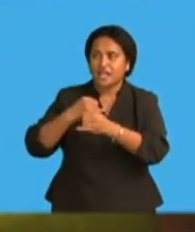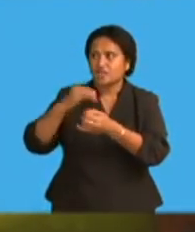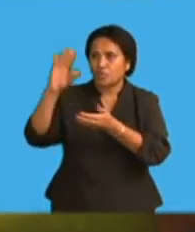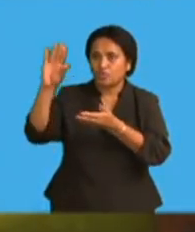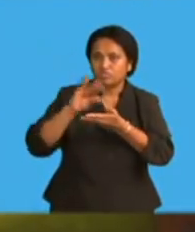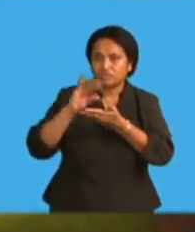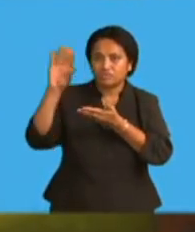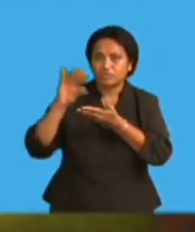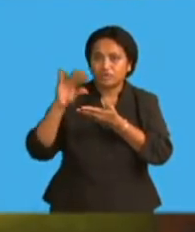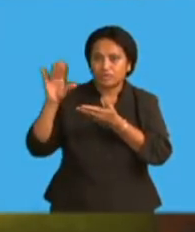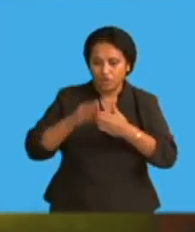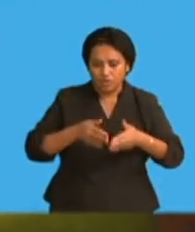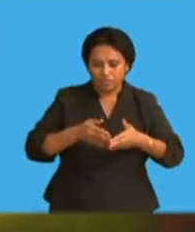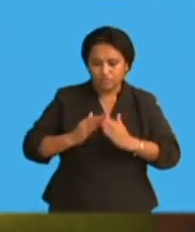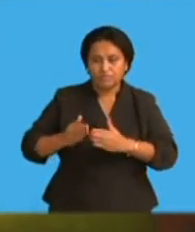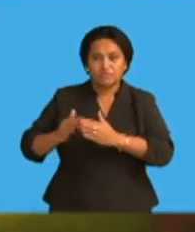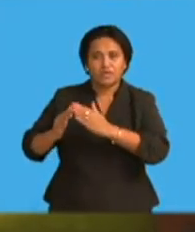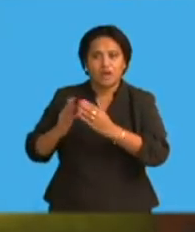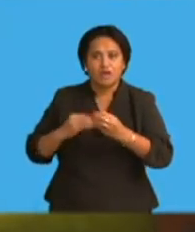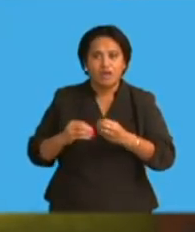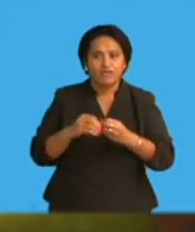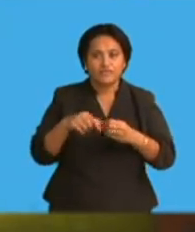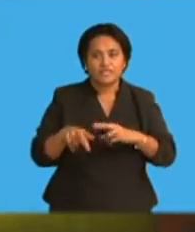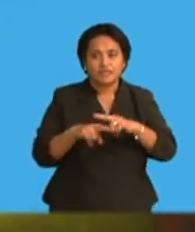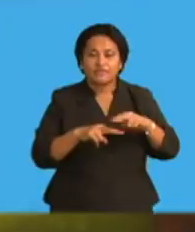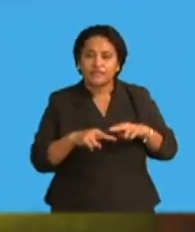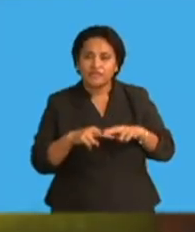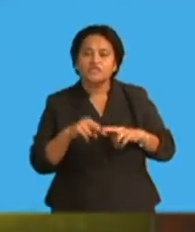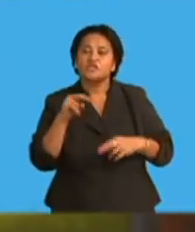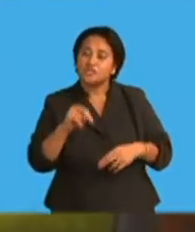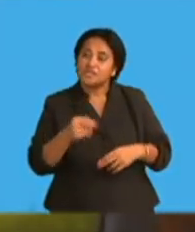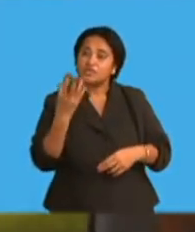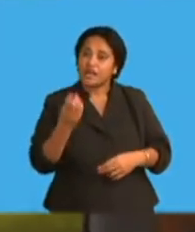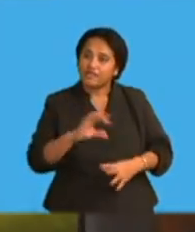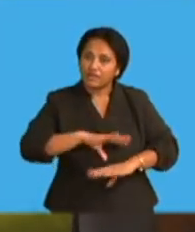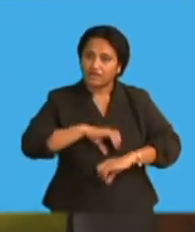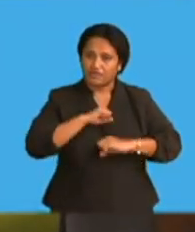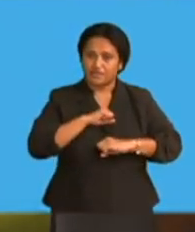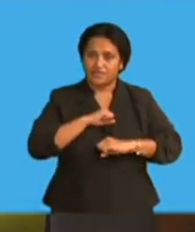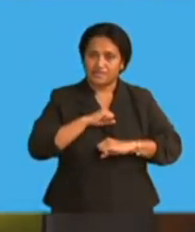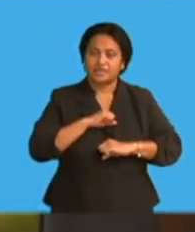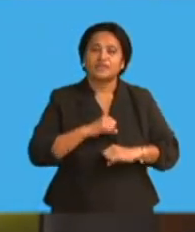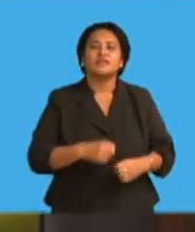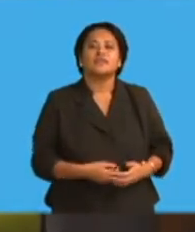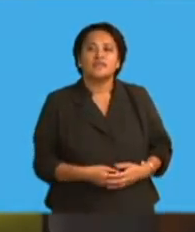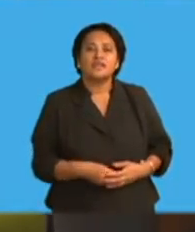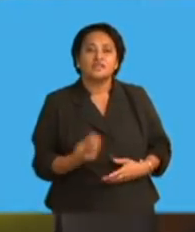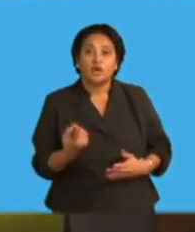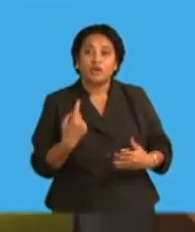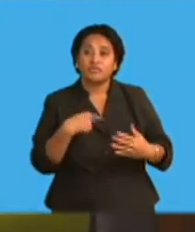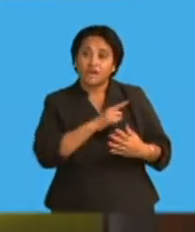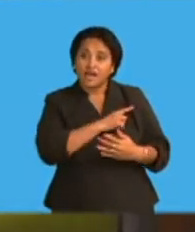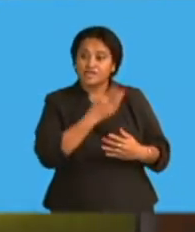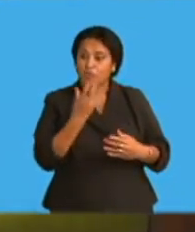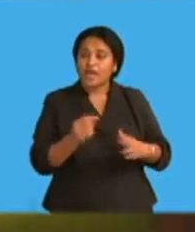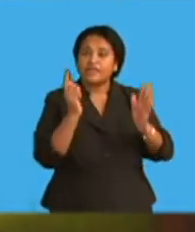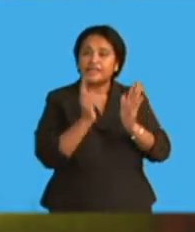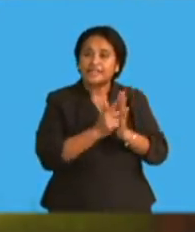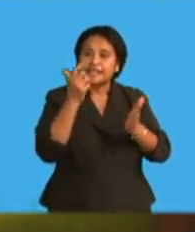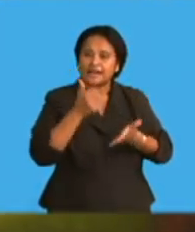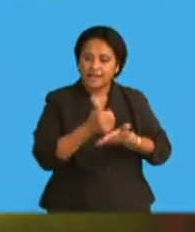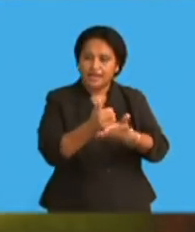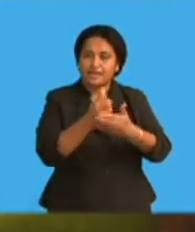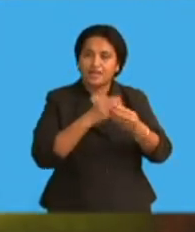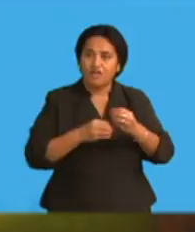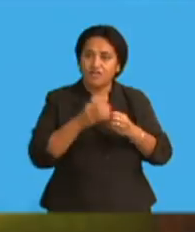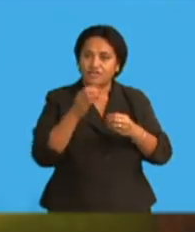got BDM offices in every major town and city. We have got, for example, Madam Speaker, legal aid officers. This helps people